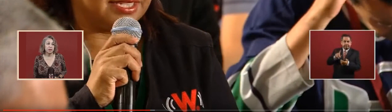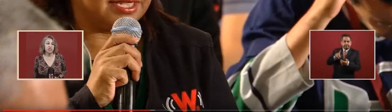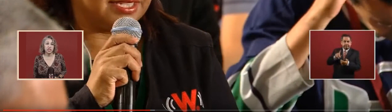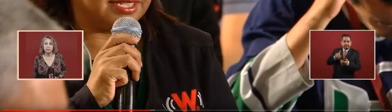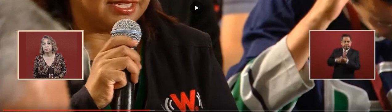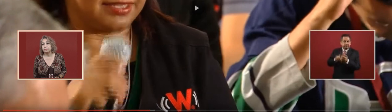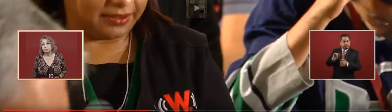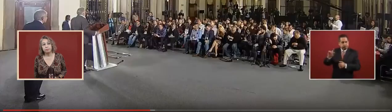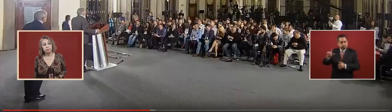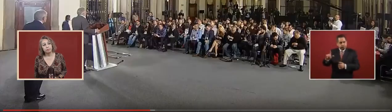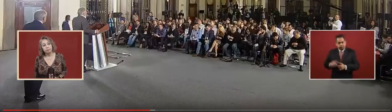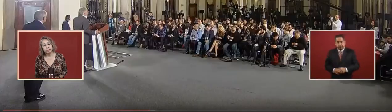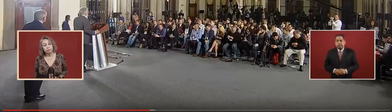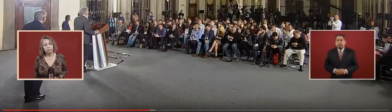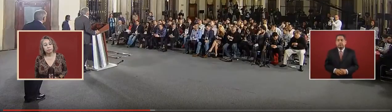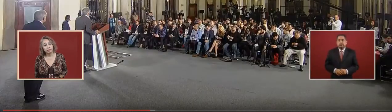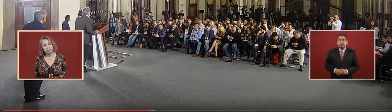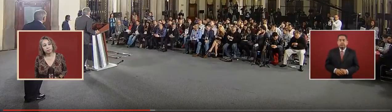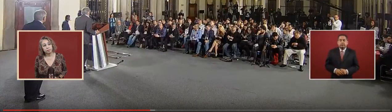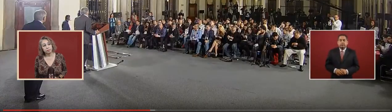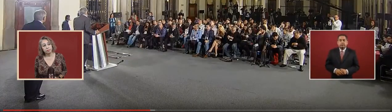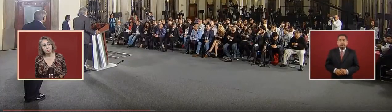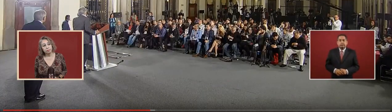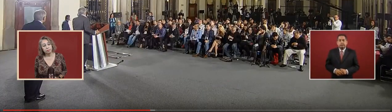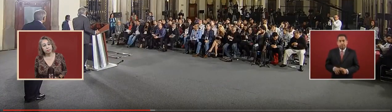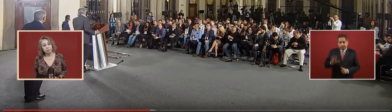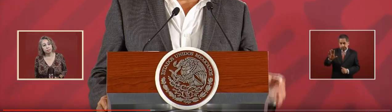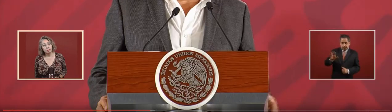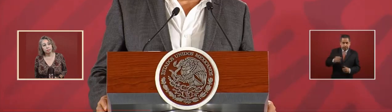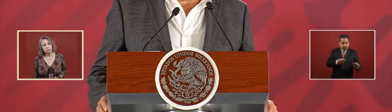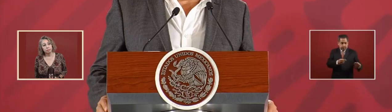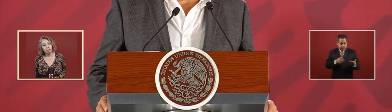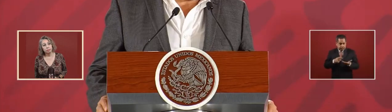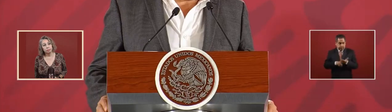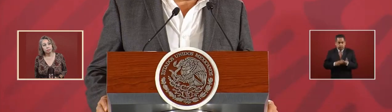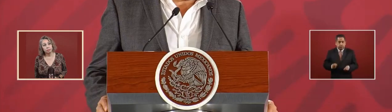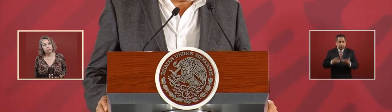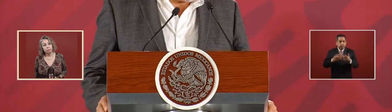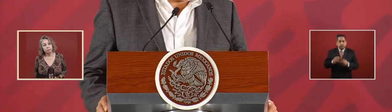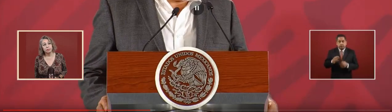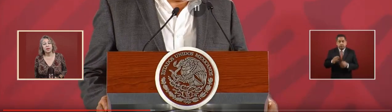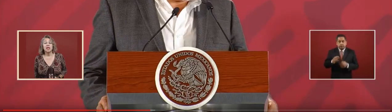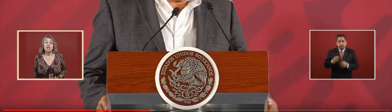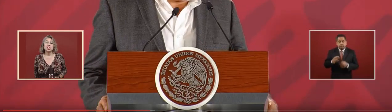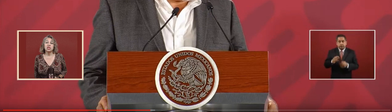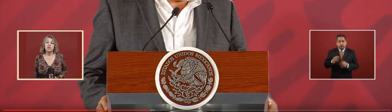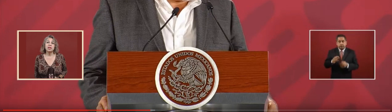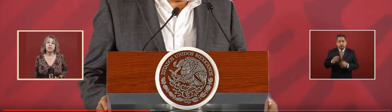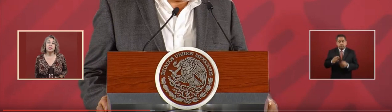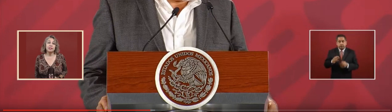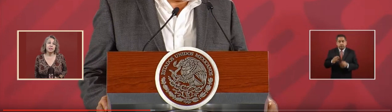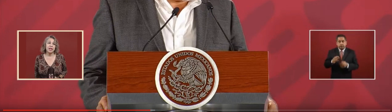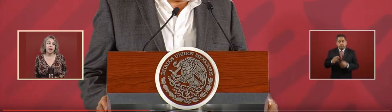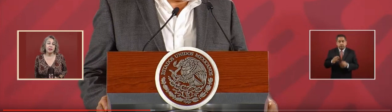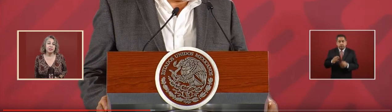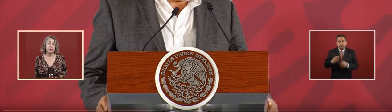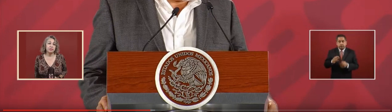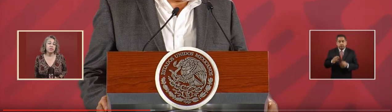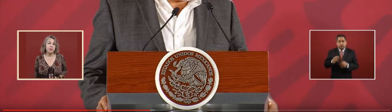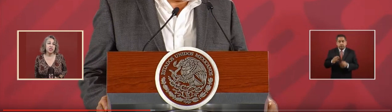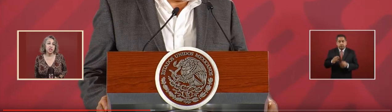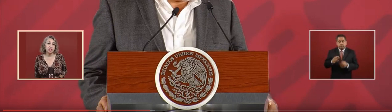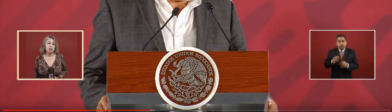his function. Sí, en cuanto a los datos, estos datos están en manos de las fiscalías locales y la fiscalía. So this data,